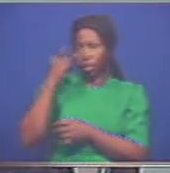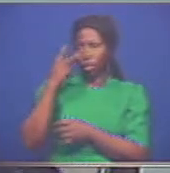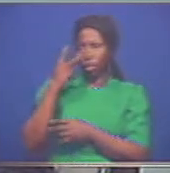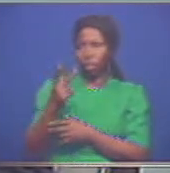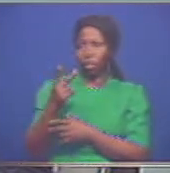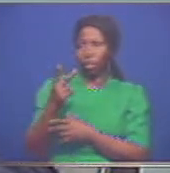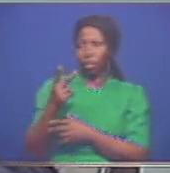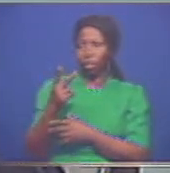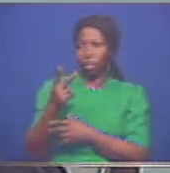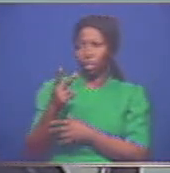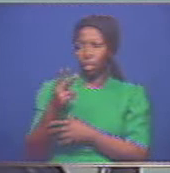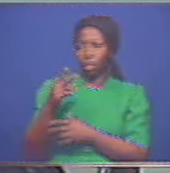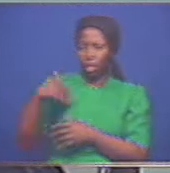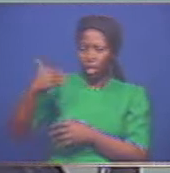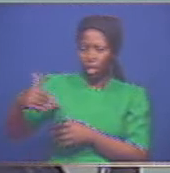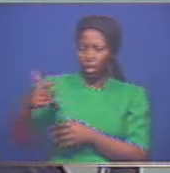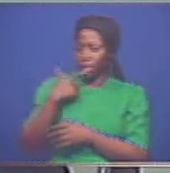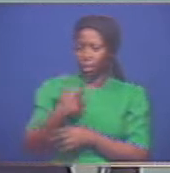and I always say like this,